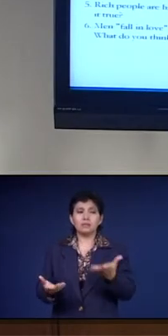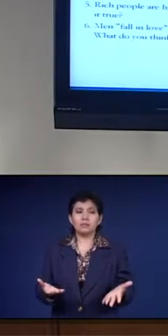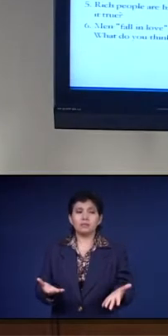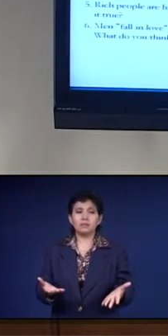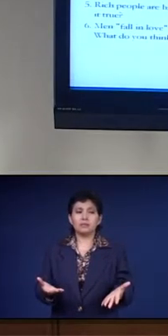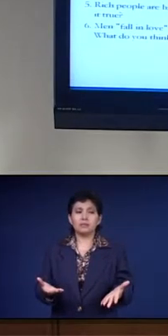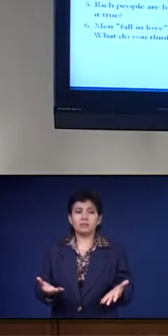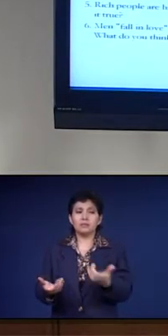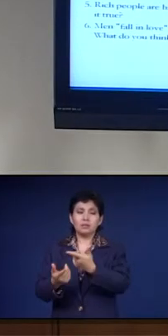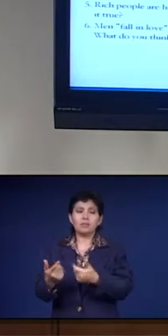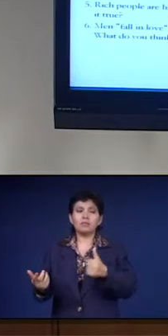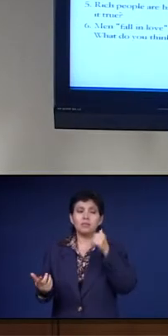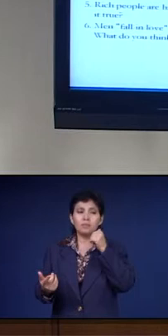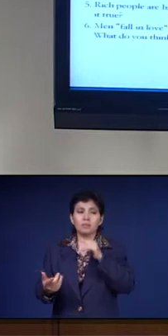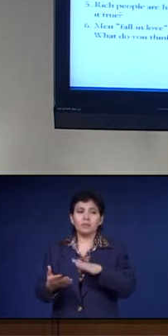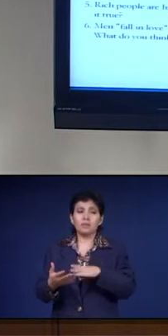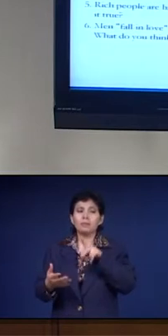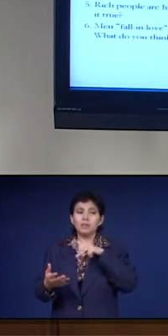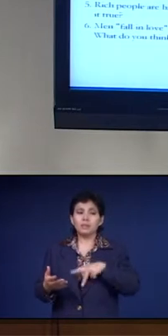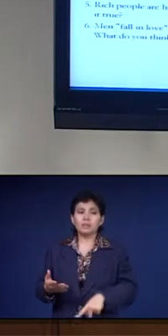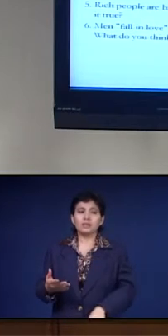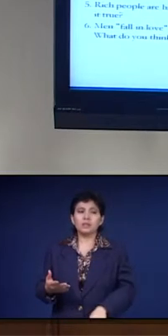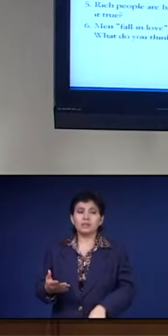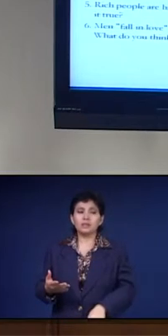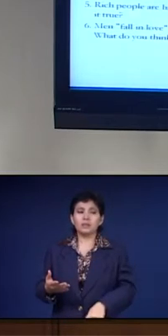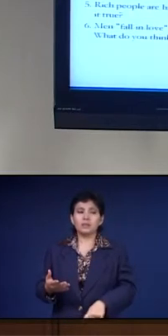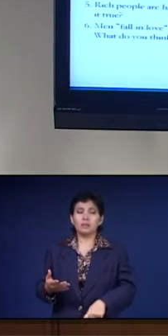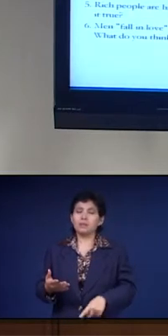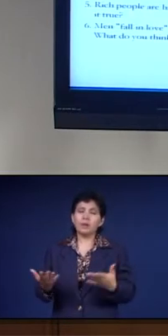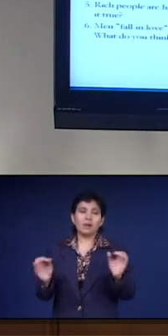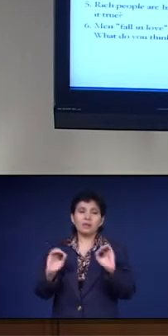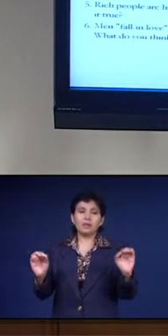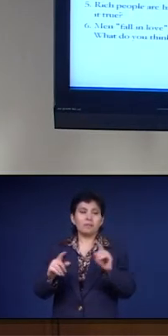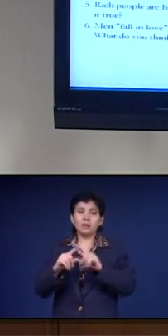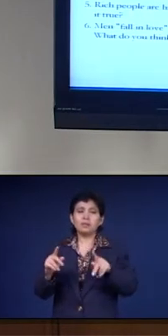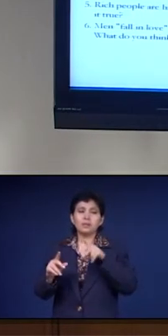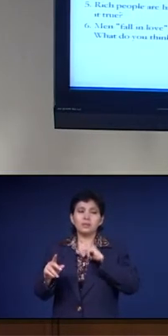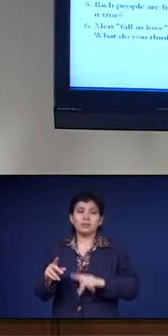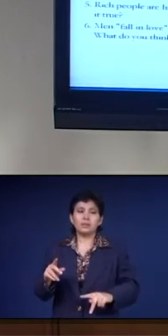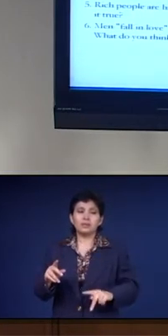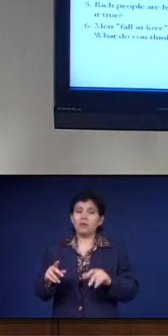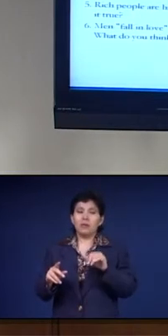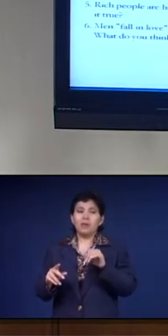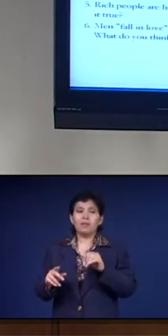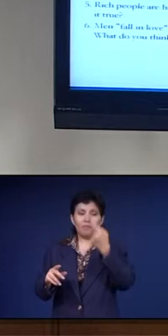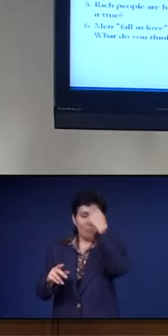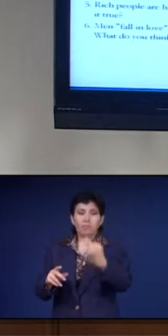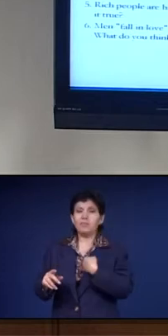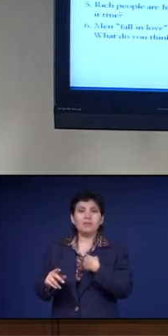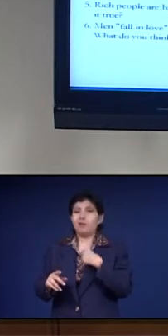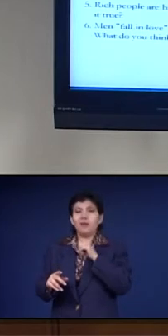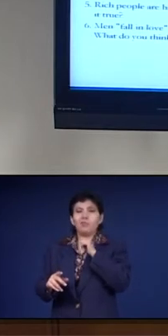Fall in love, personally, there is no definite answer, but personally, I do not think so.